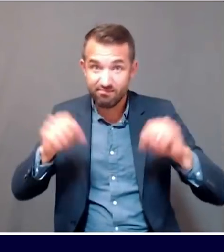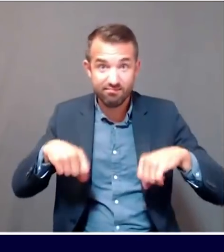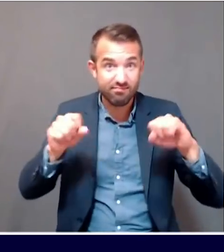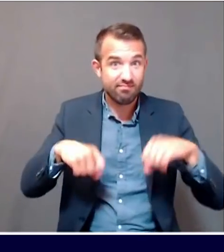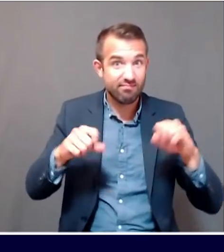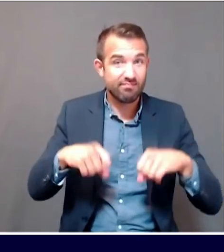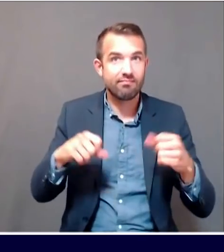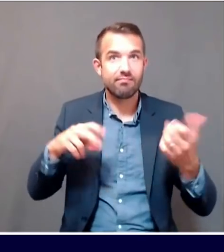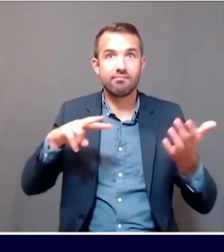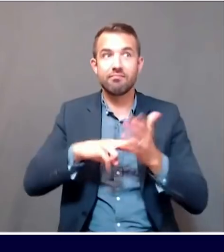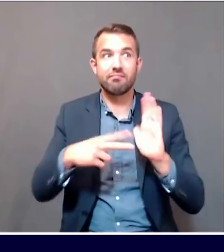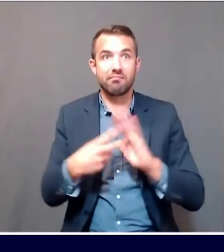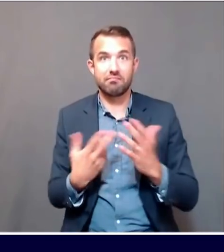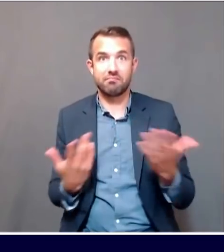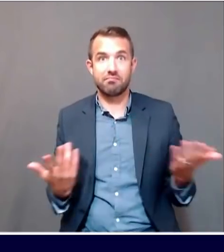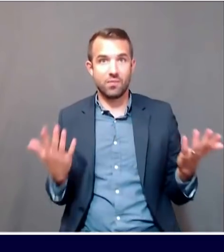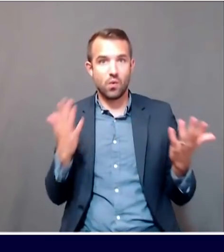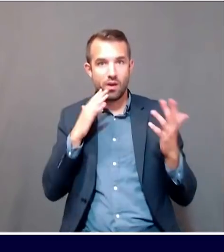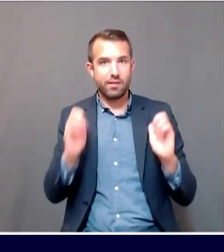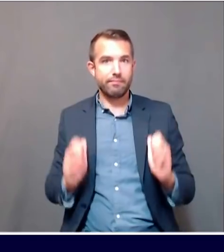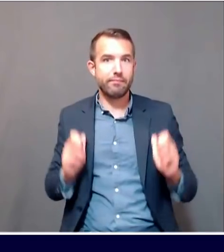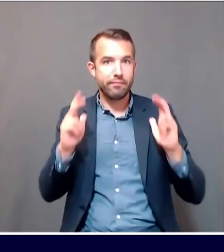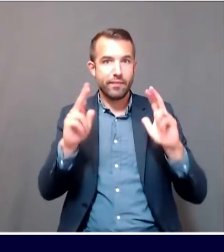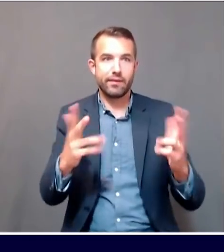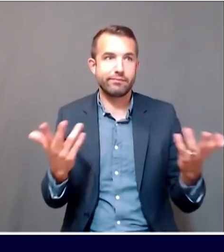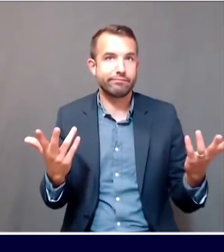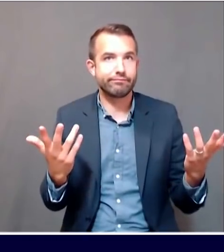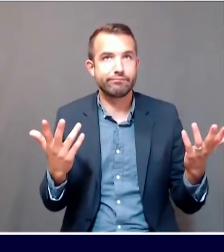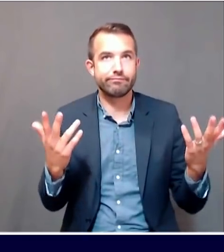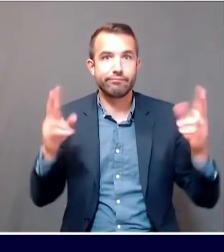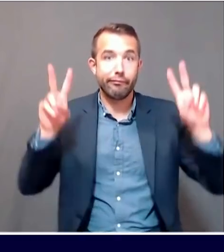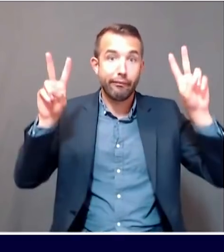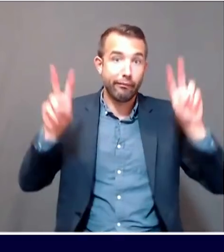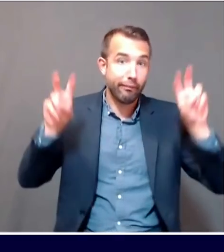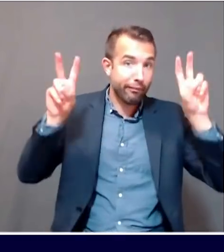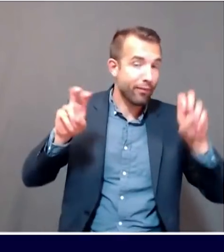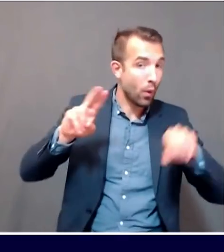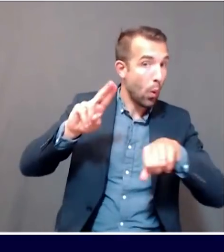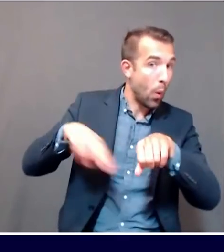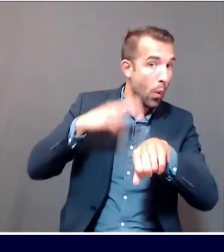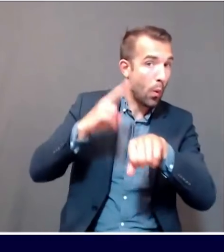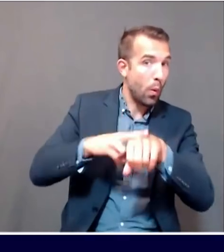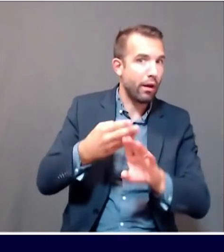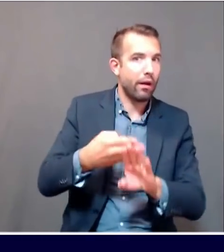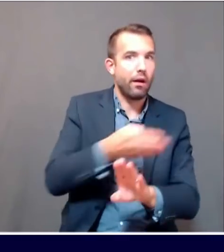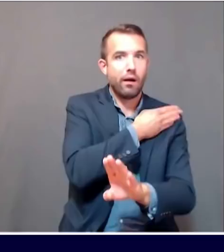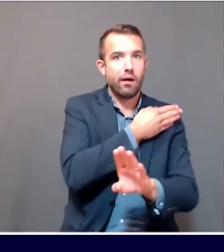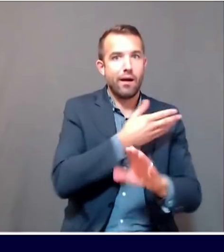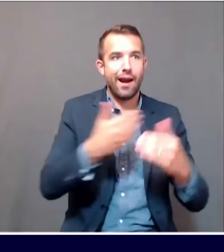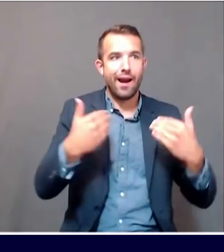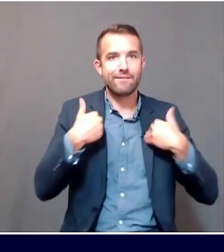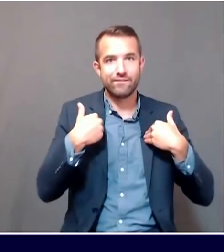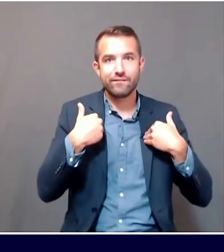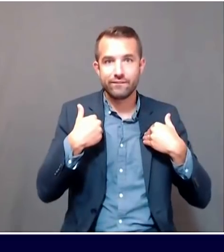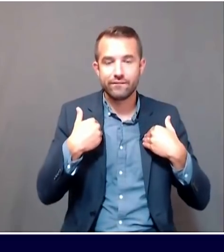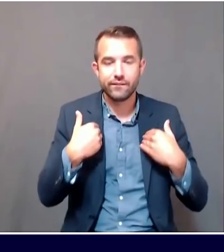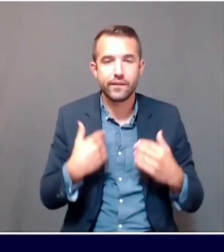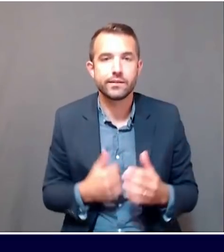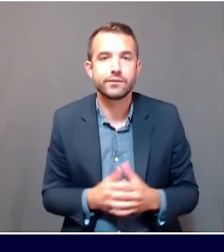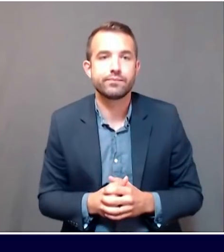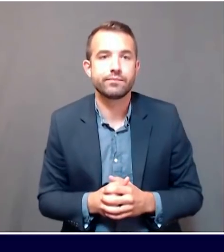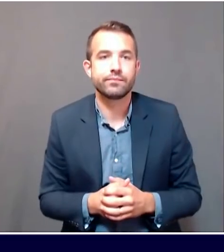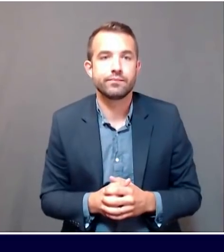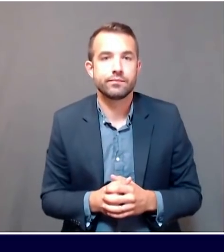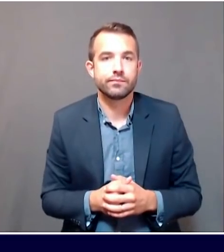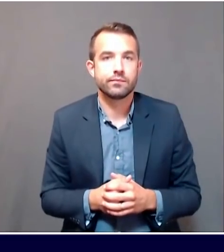towards some semblance of the pre-COVID-19 world. I wanted to spend a moment talking about two of the